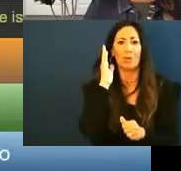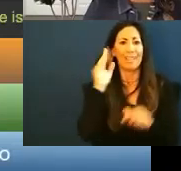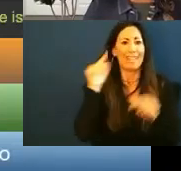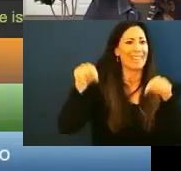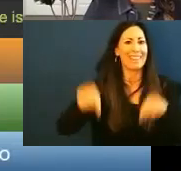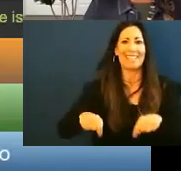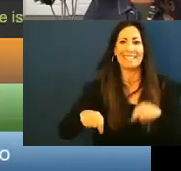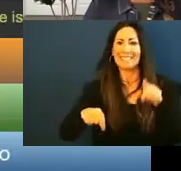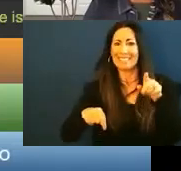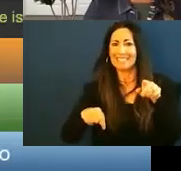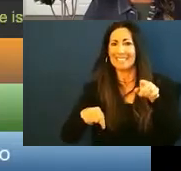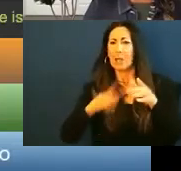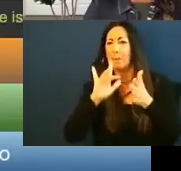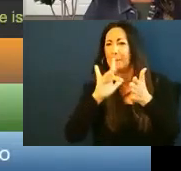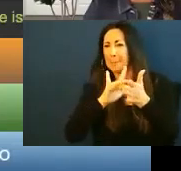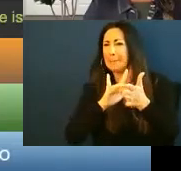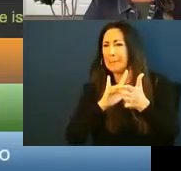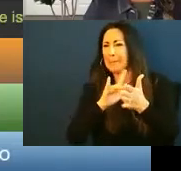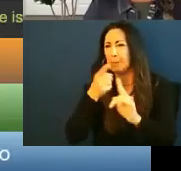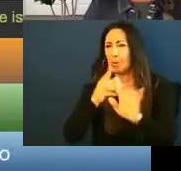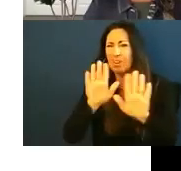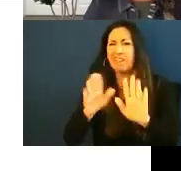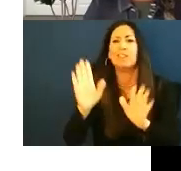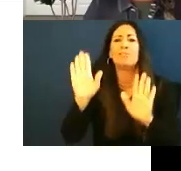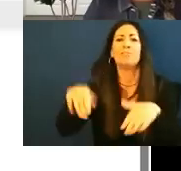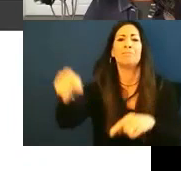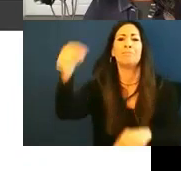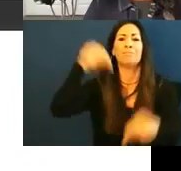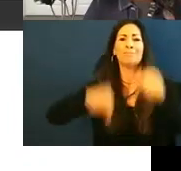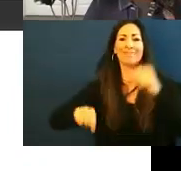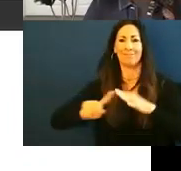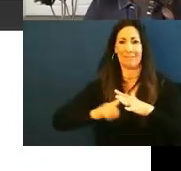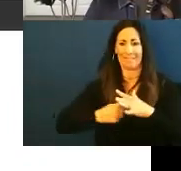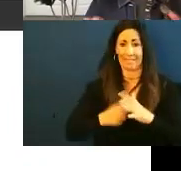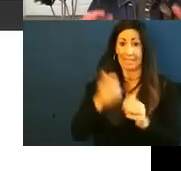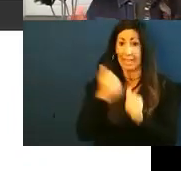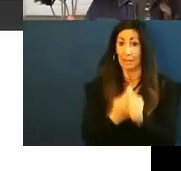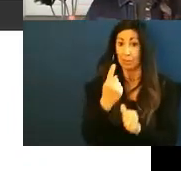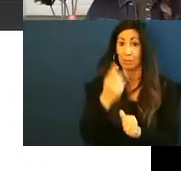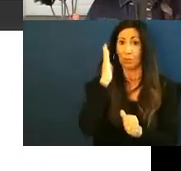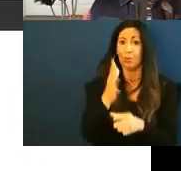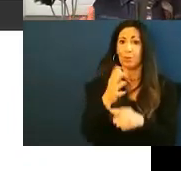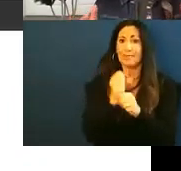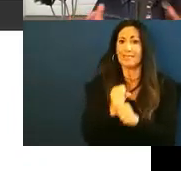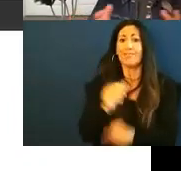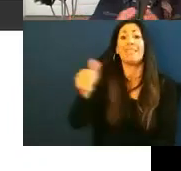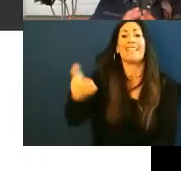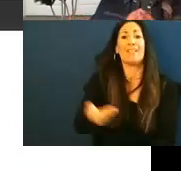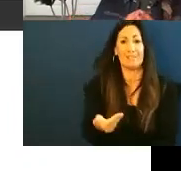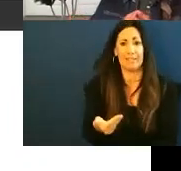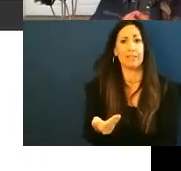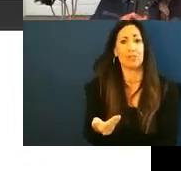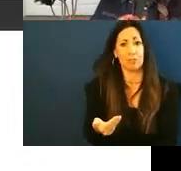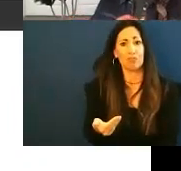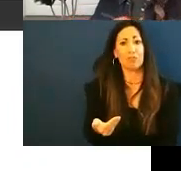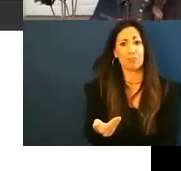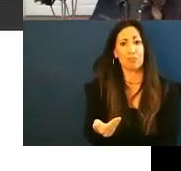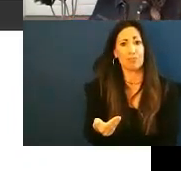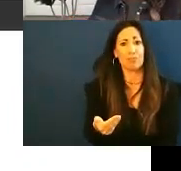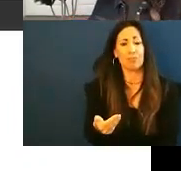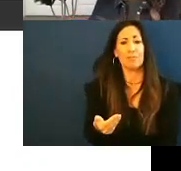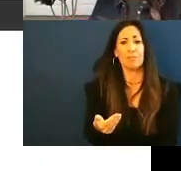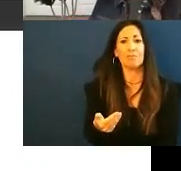a midpoint, but let's go to the very beginning. Everyone will have received an invitation and